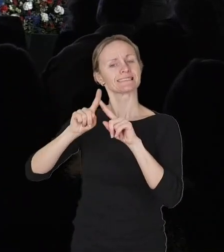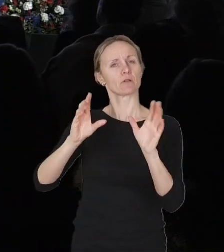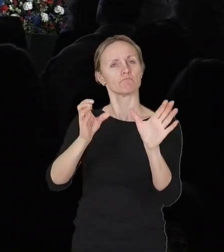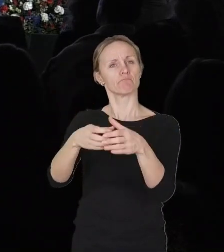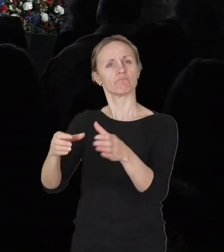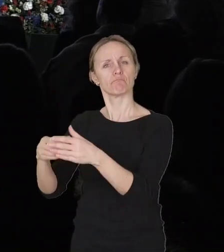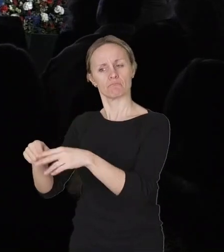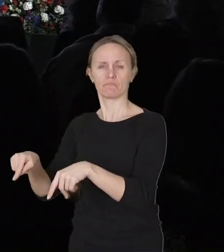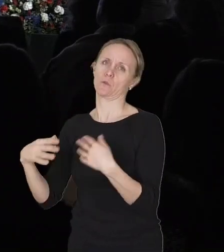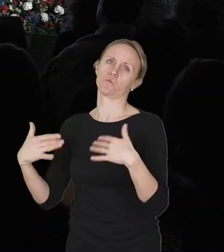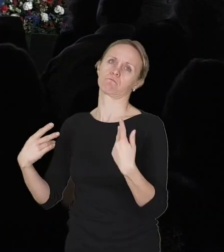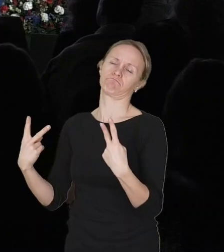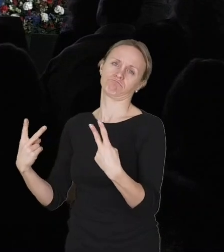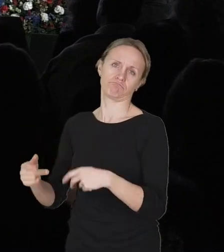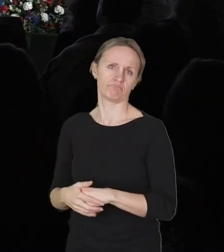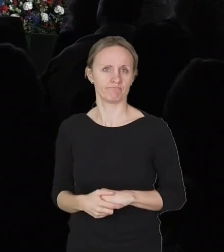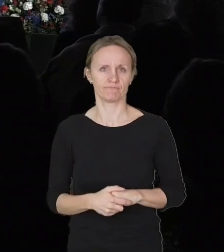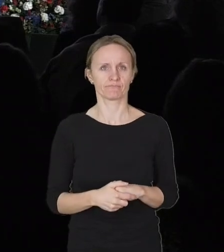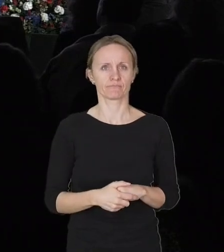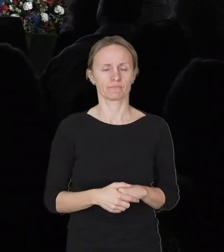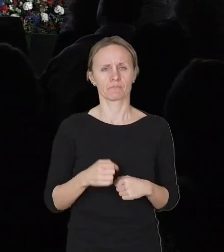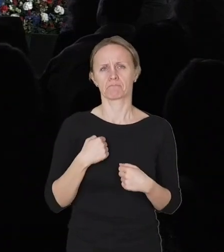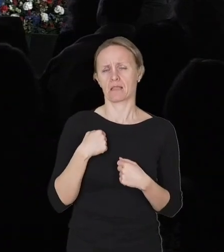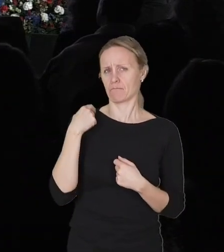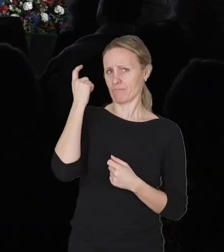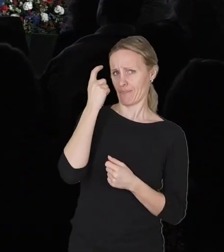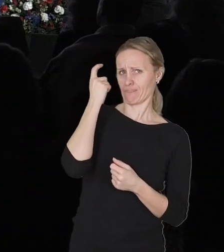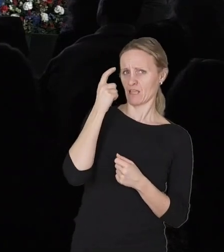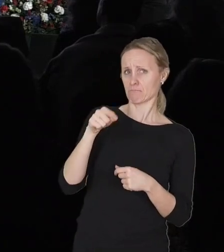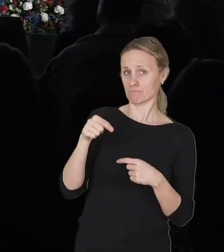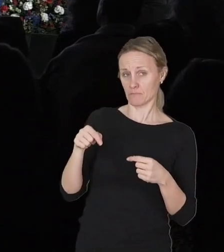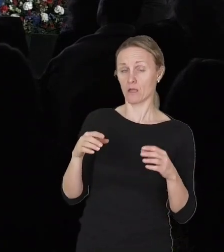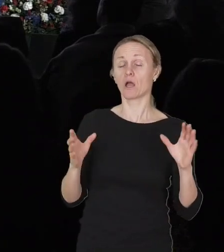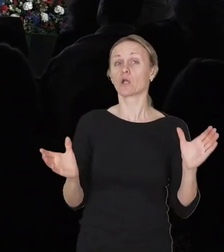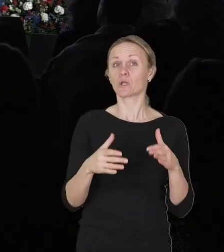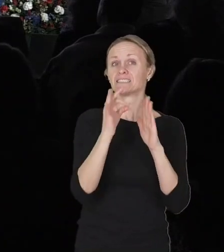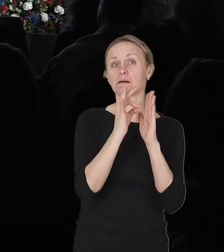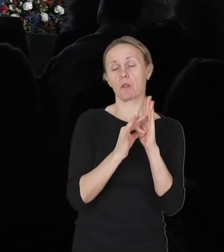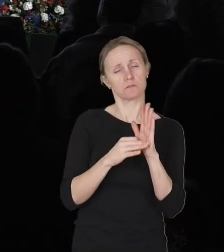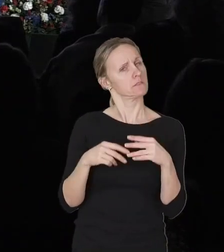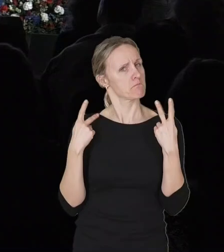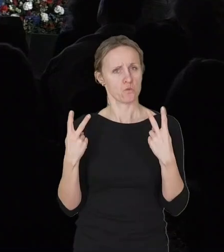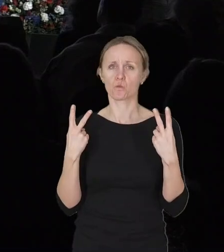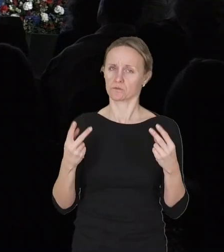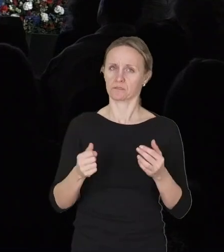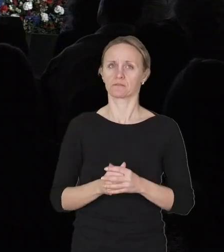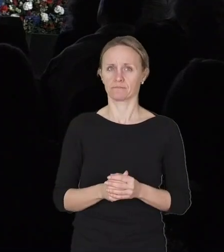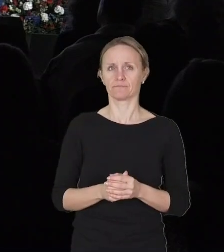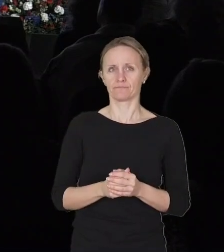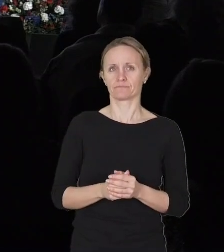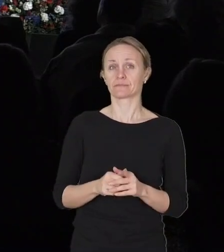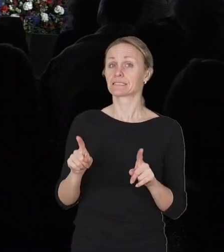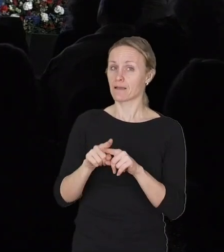but also in trying to get the edge. Because right now the world is changing in